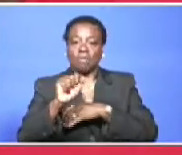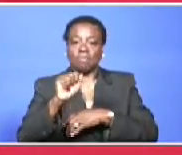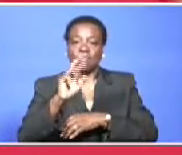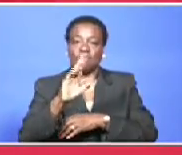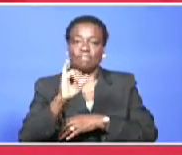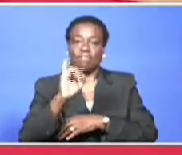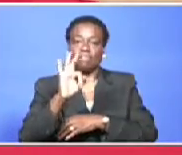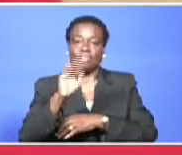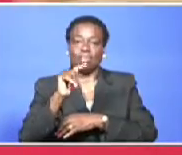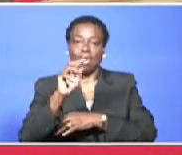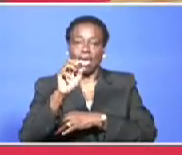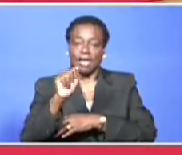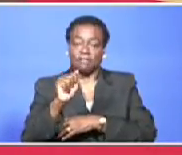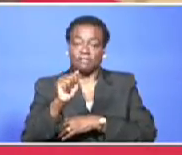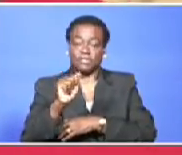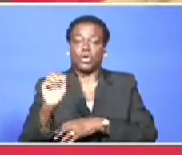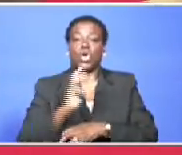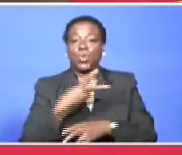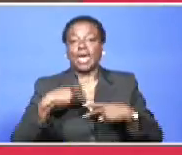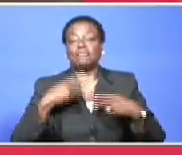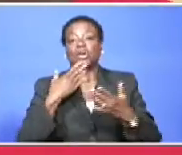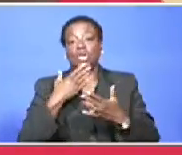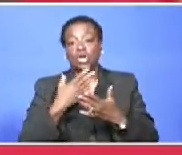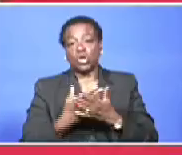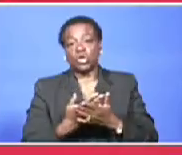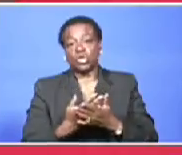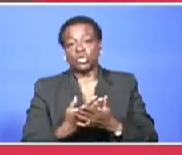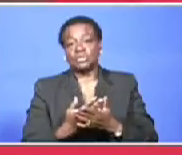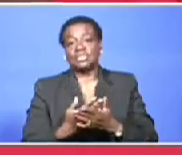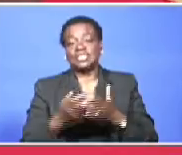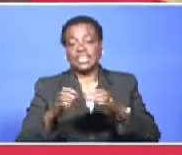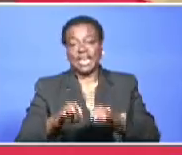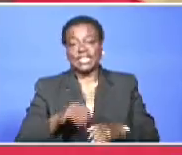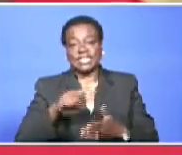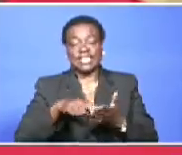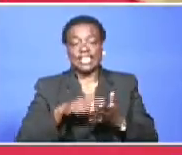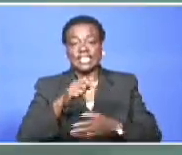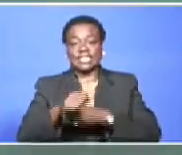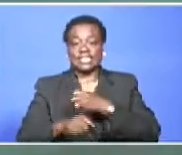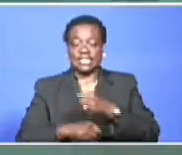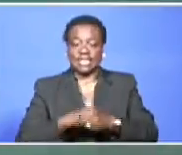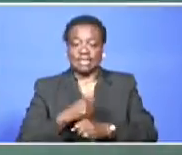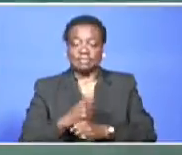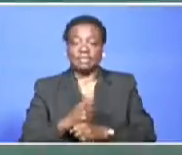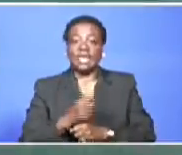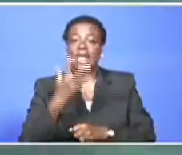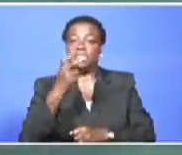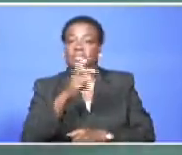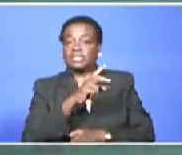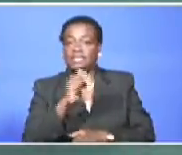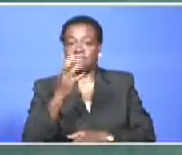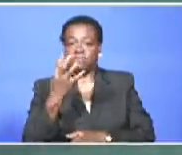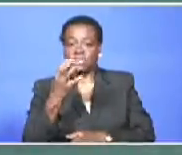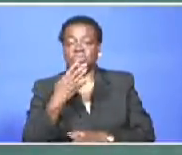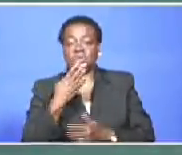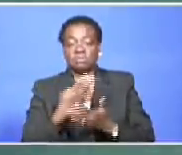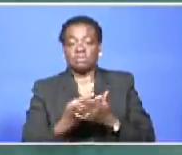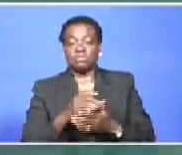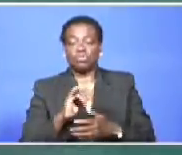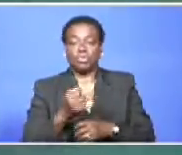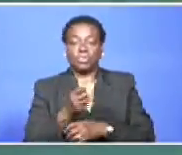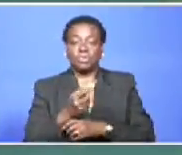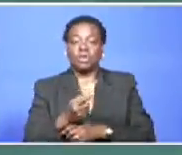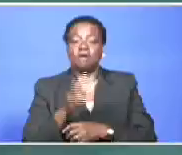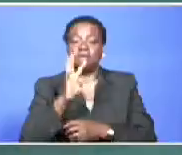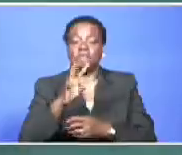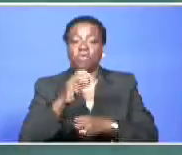senior age group. Our 11, 12s, and 13, 14s, they're there, but I think our main age groups would be our 15 and overs. 4 years, it's